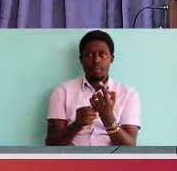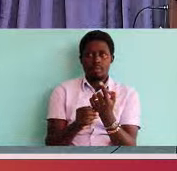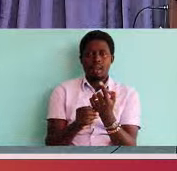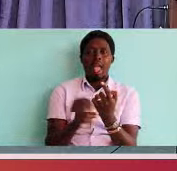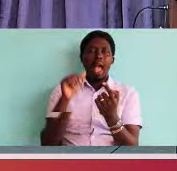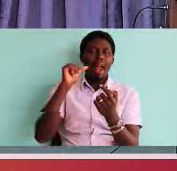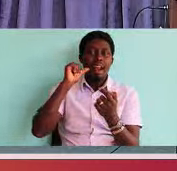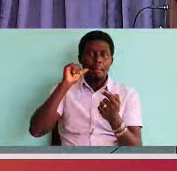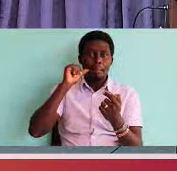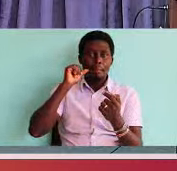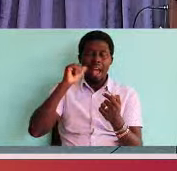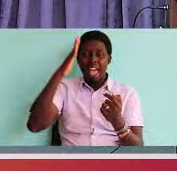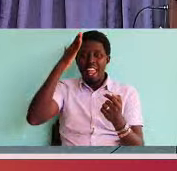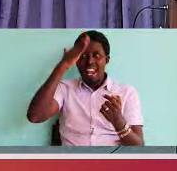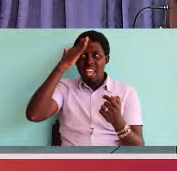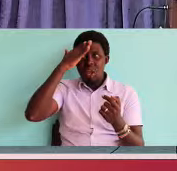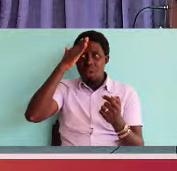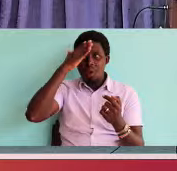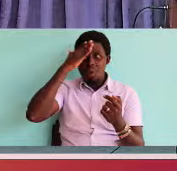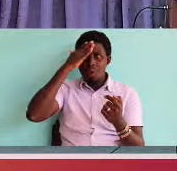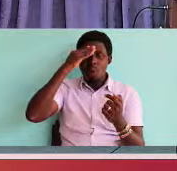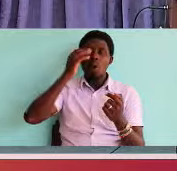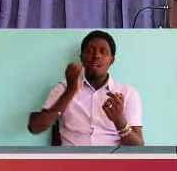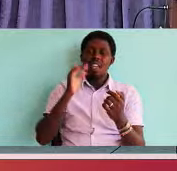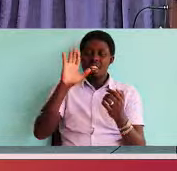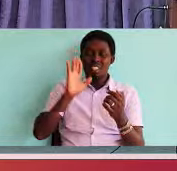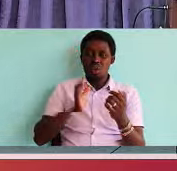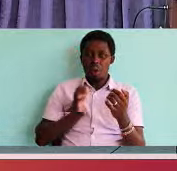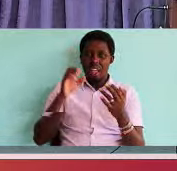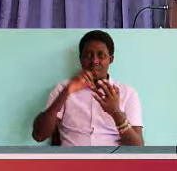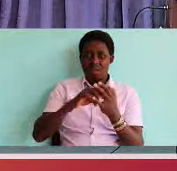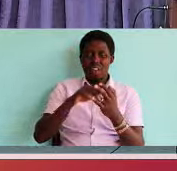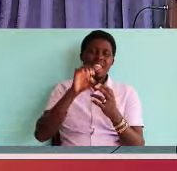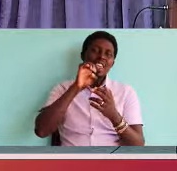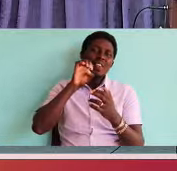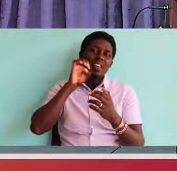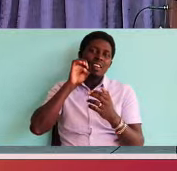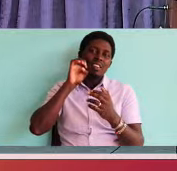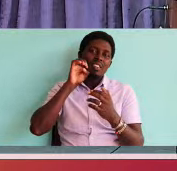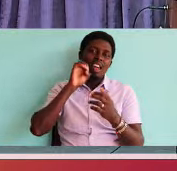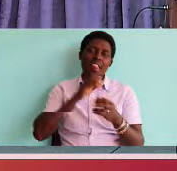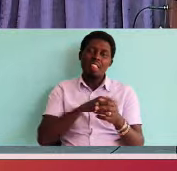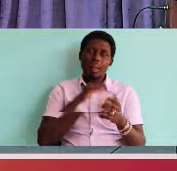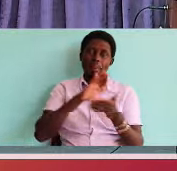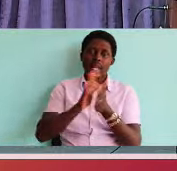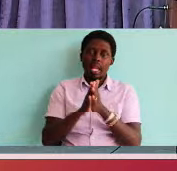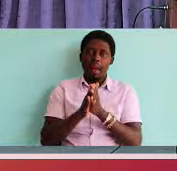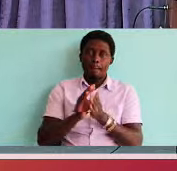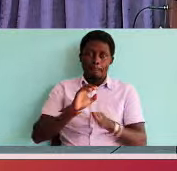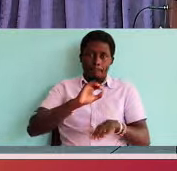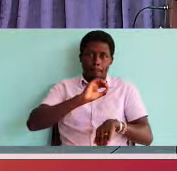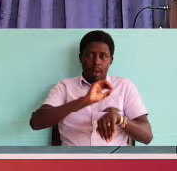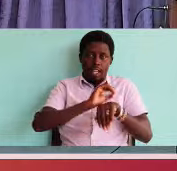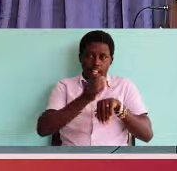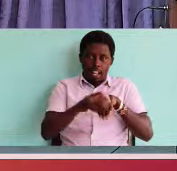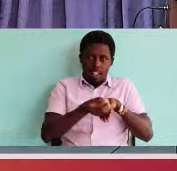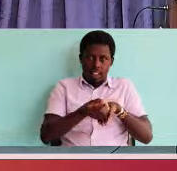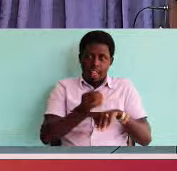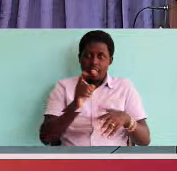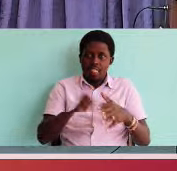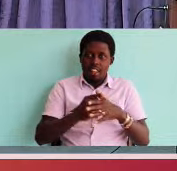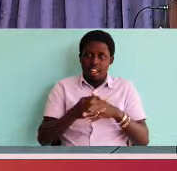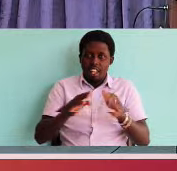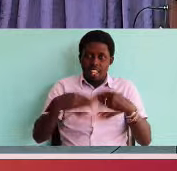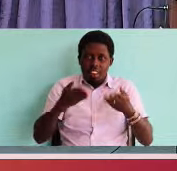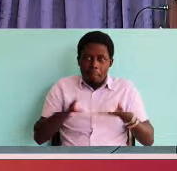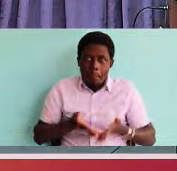Adam knew his wife Eve, and she became pregnant and gave birth to